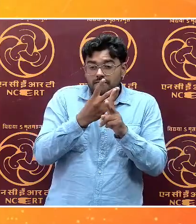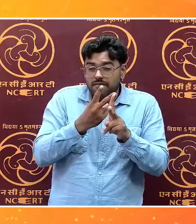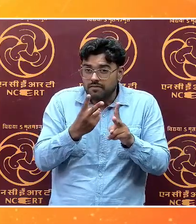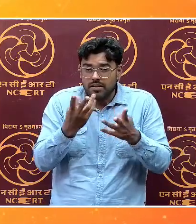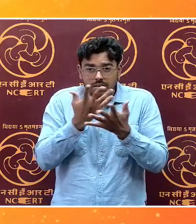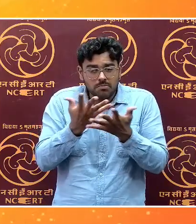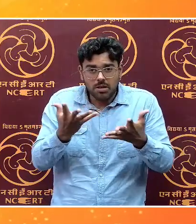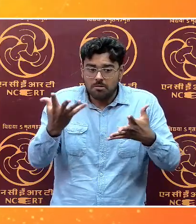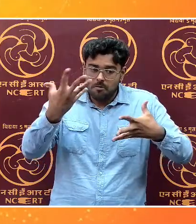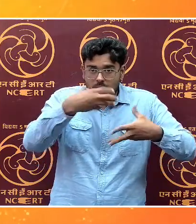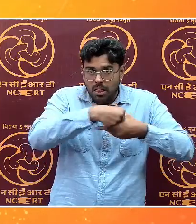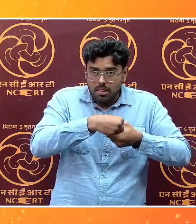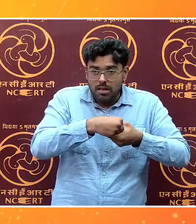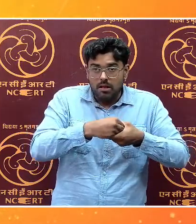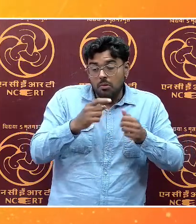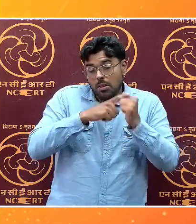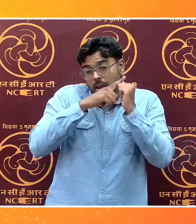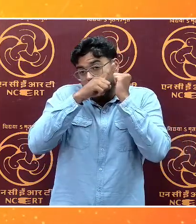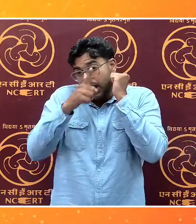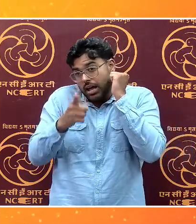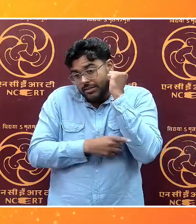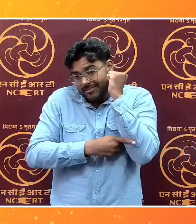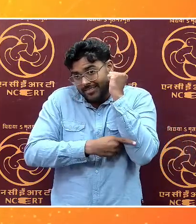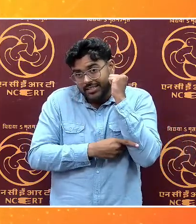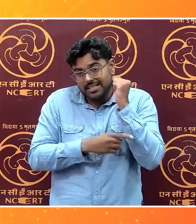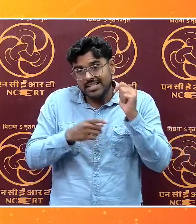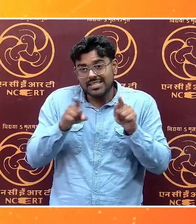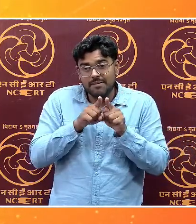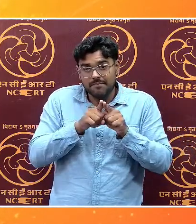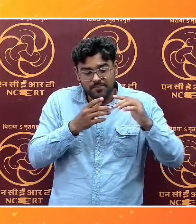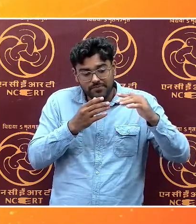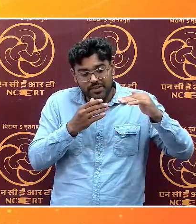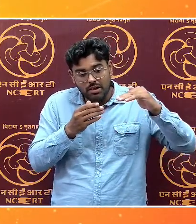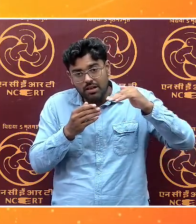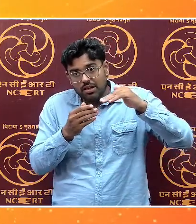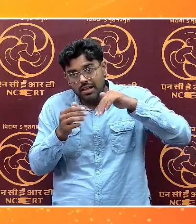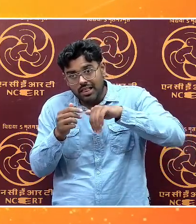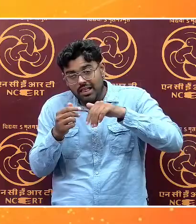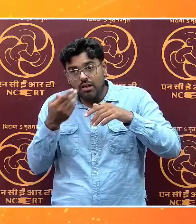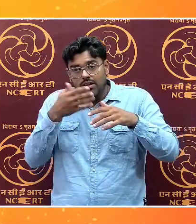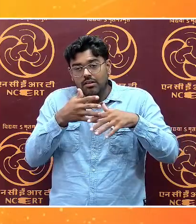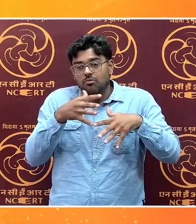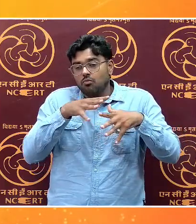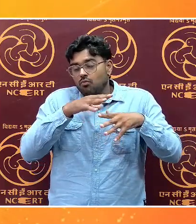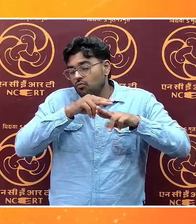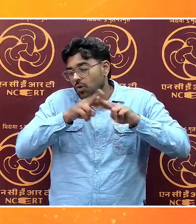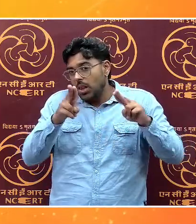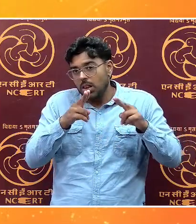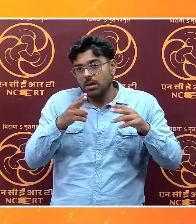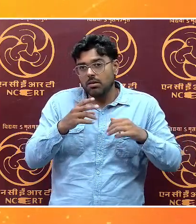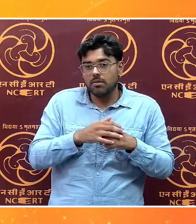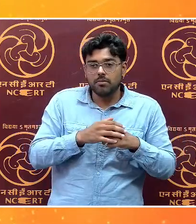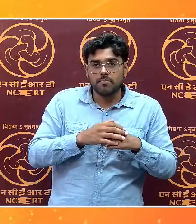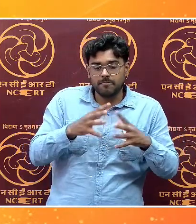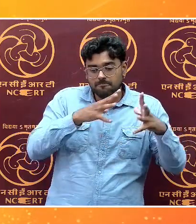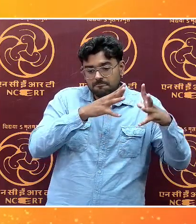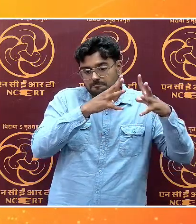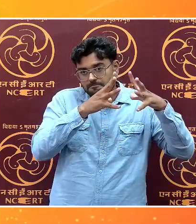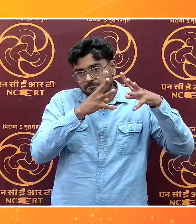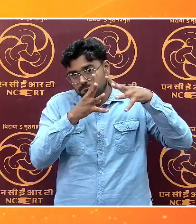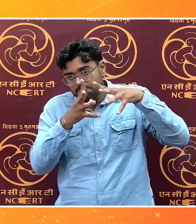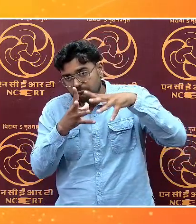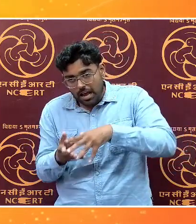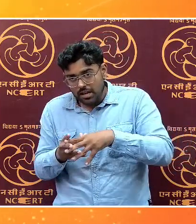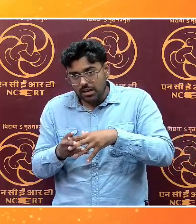sediments, and at the end, that is at the mouth of the river, it deposits all its sediments